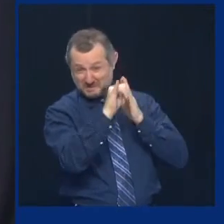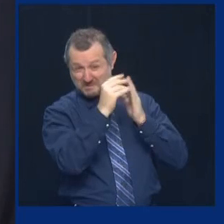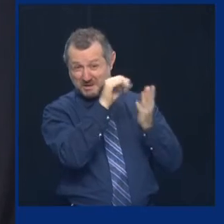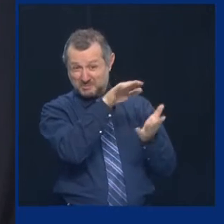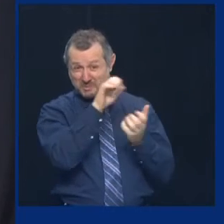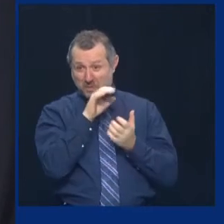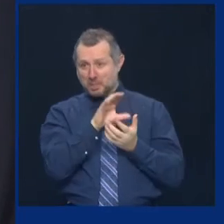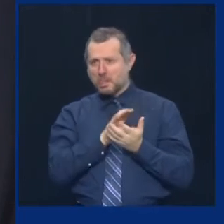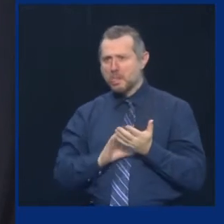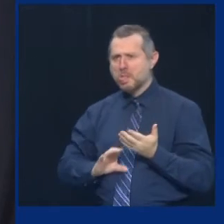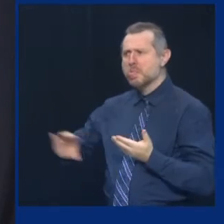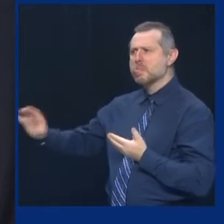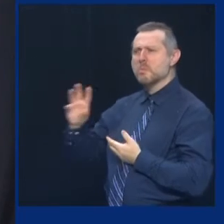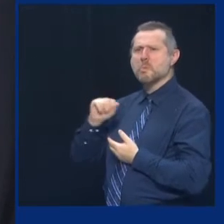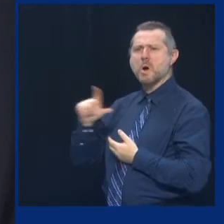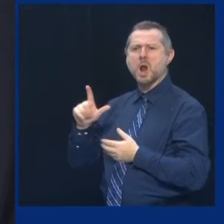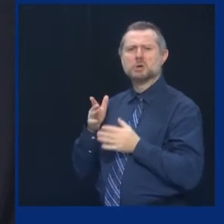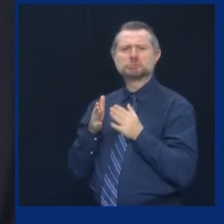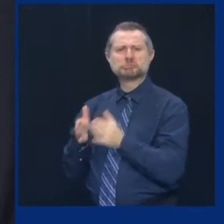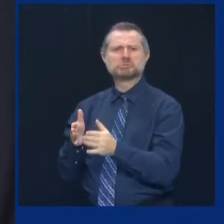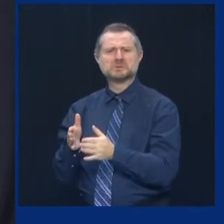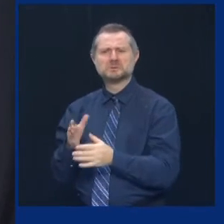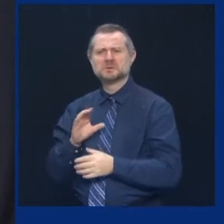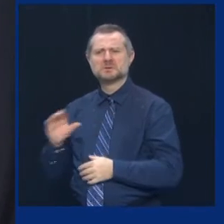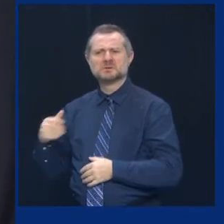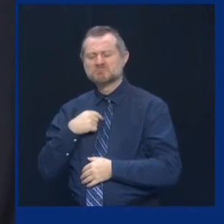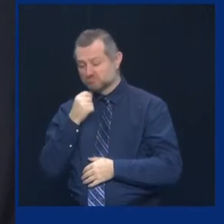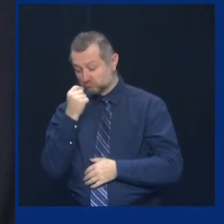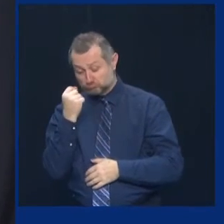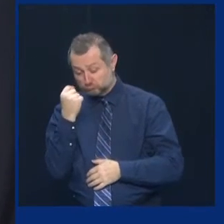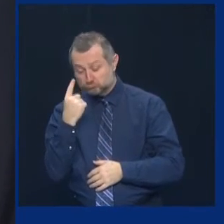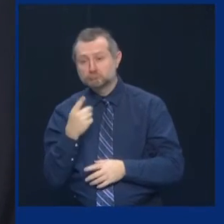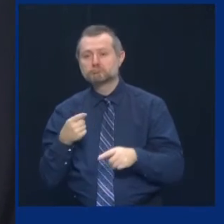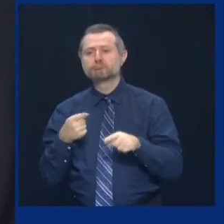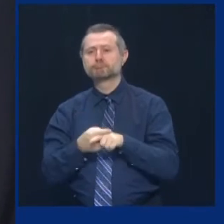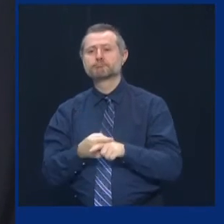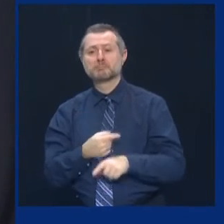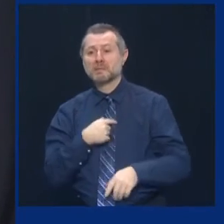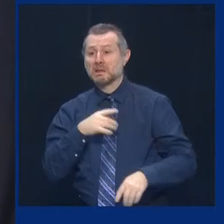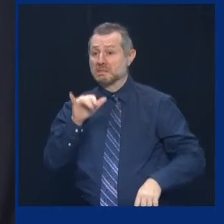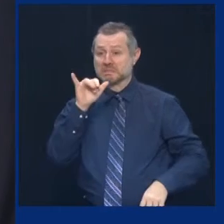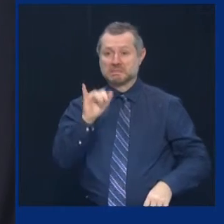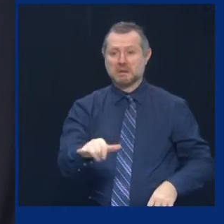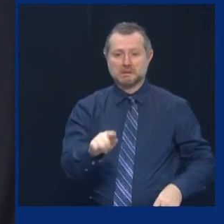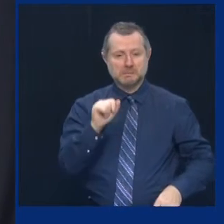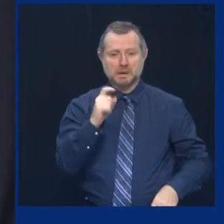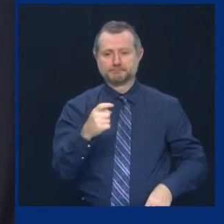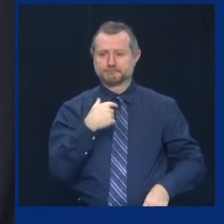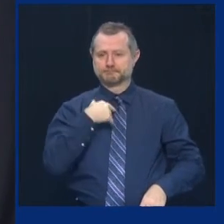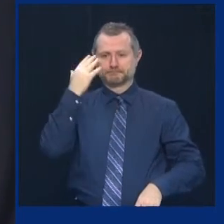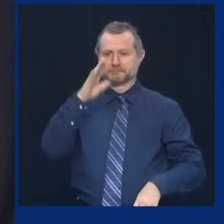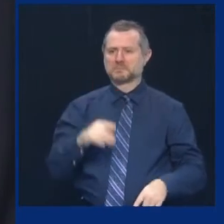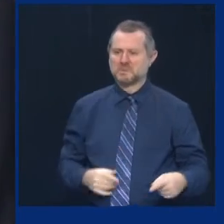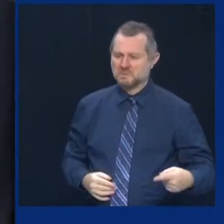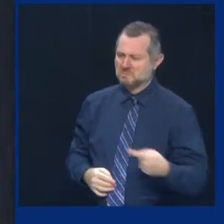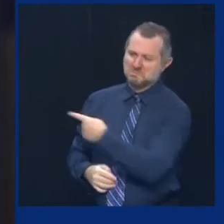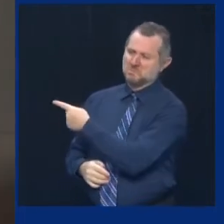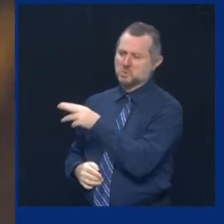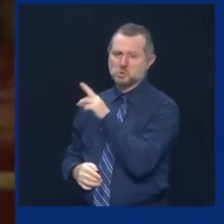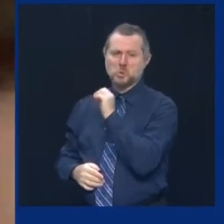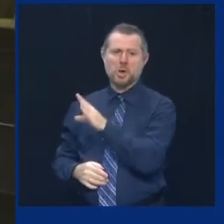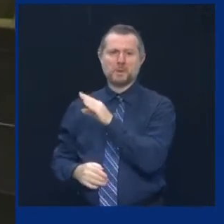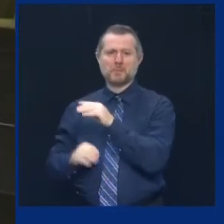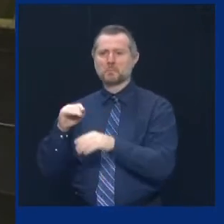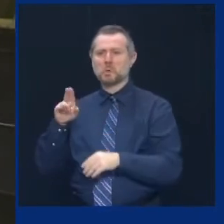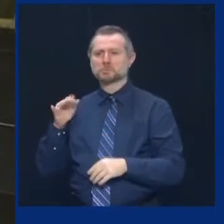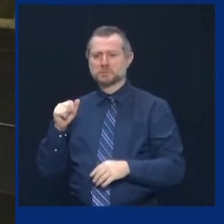Yeah, I don't know the specifics on that tax. Maybe Rob does. Do you know? Yeah.